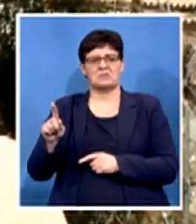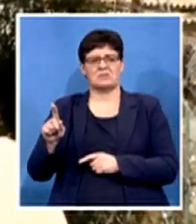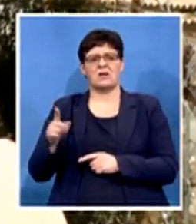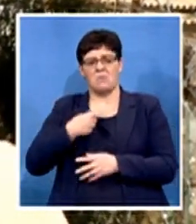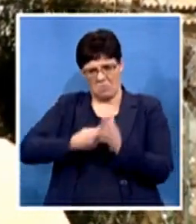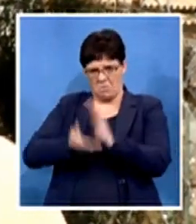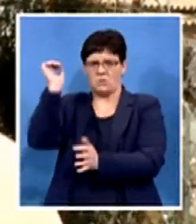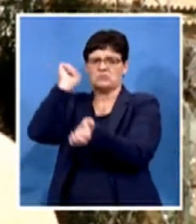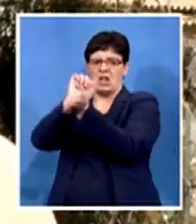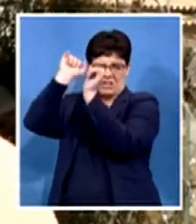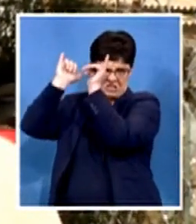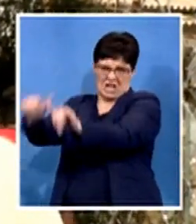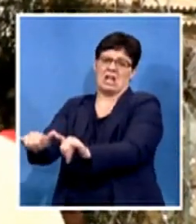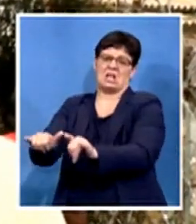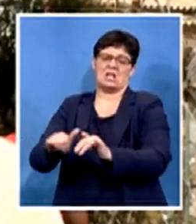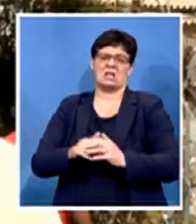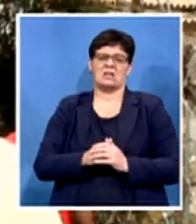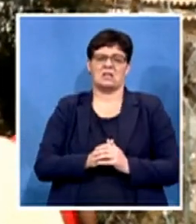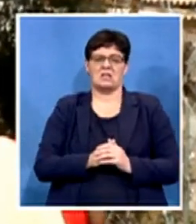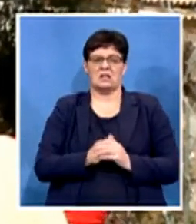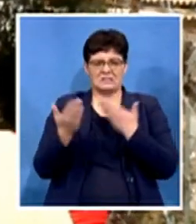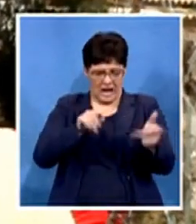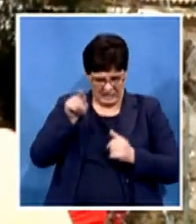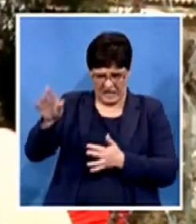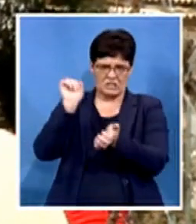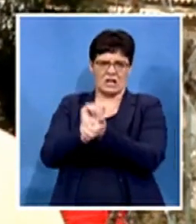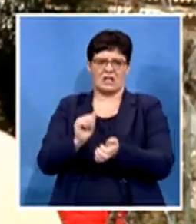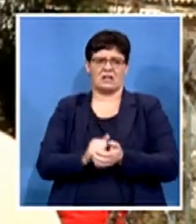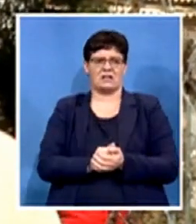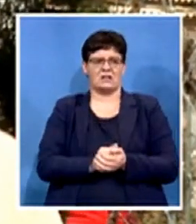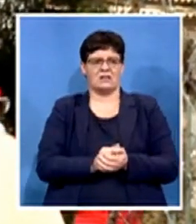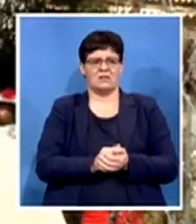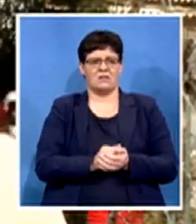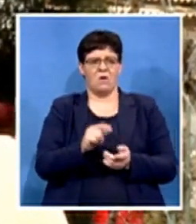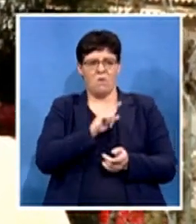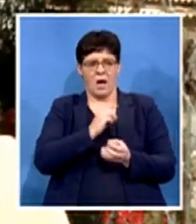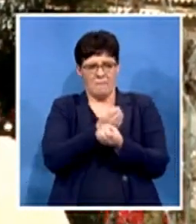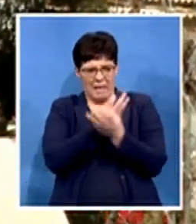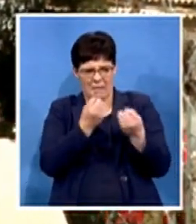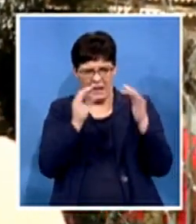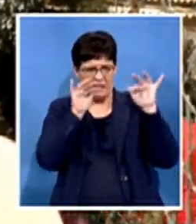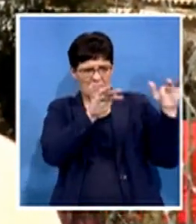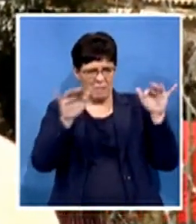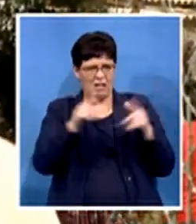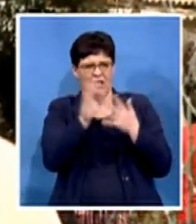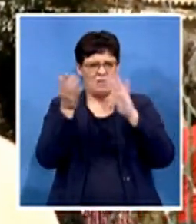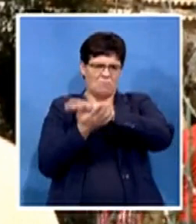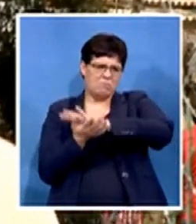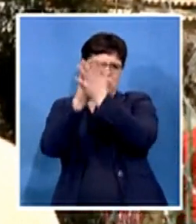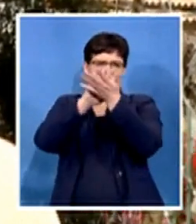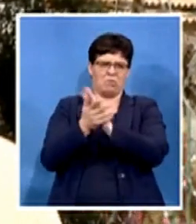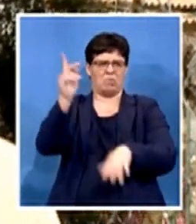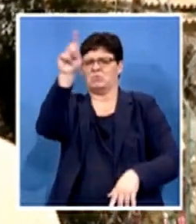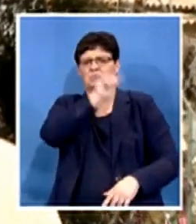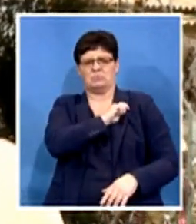Because nka bua batho ba ba sa faresitse ha holo mme kana ko etelele. Ga sa gone ho ha ga gone ho bona develop ka mona